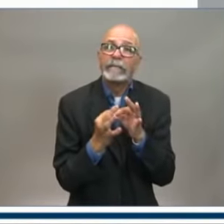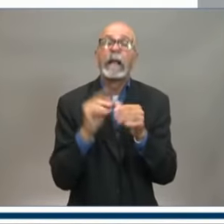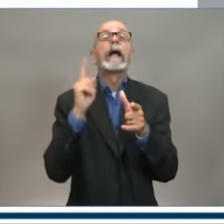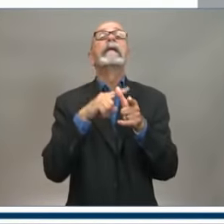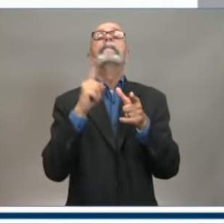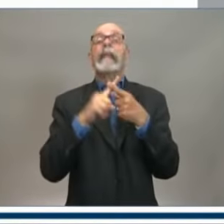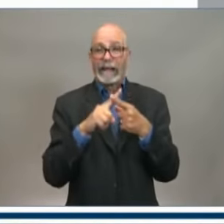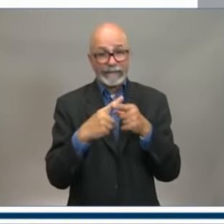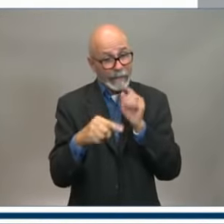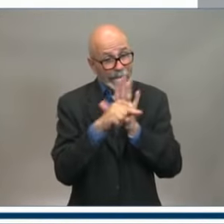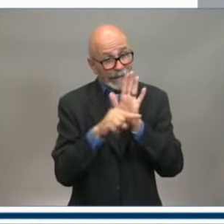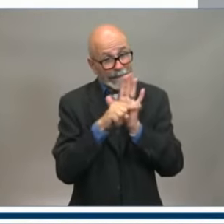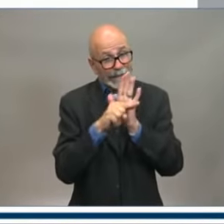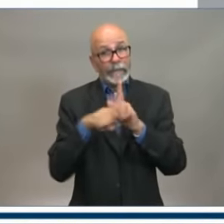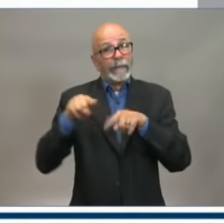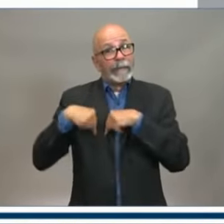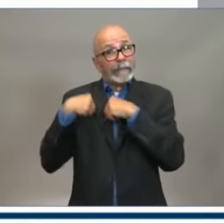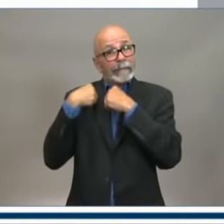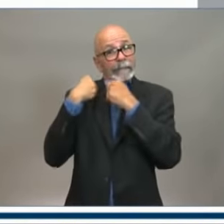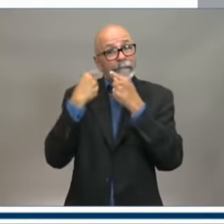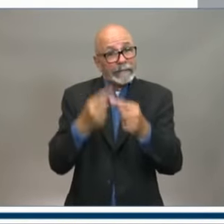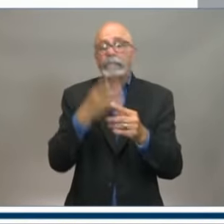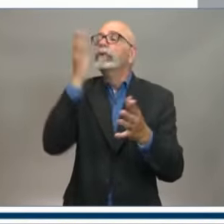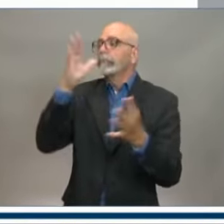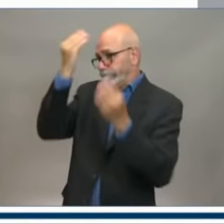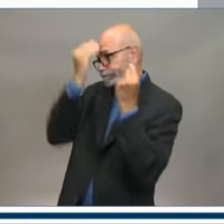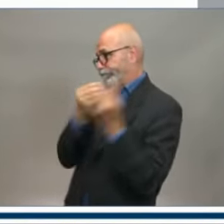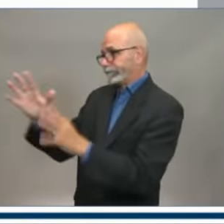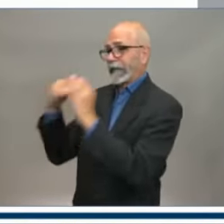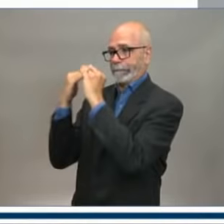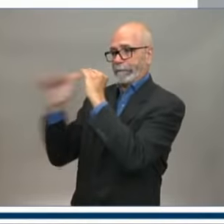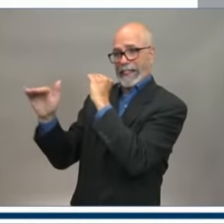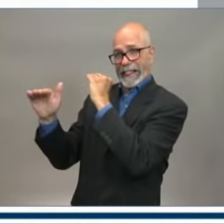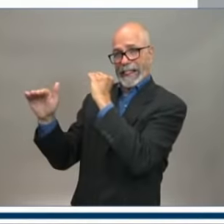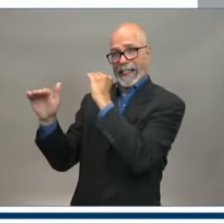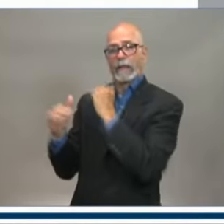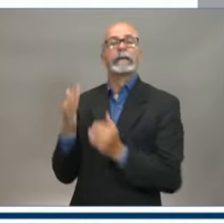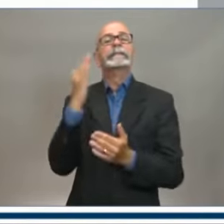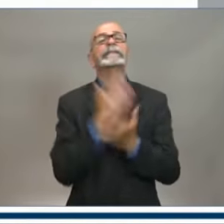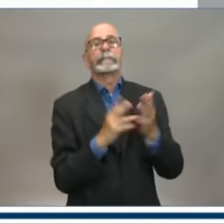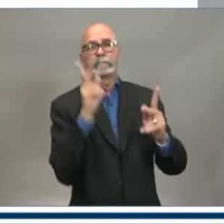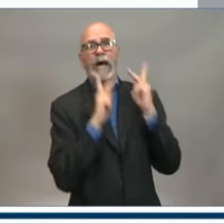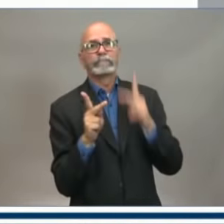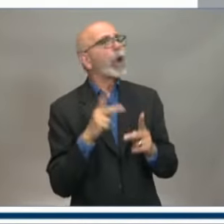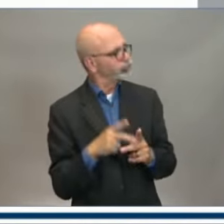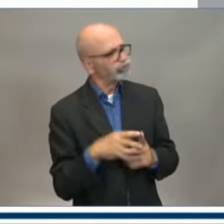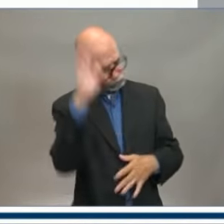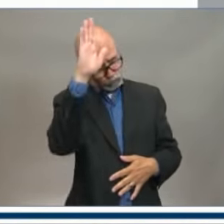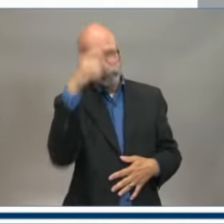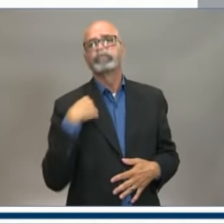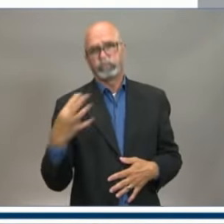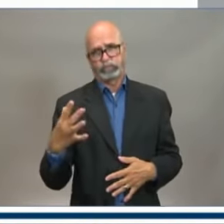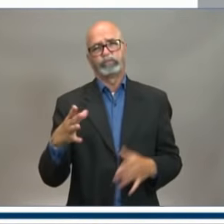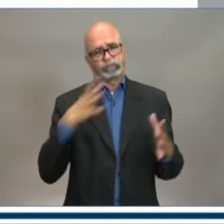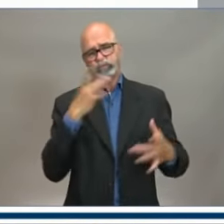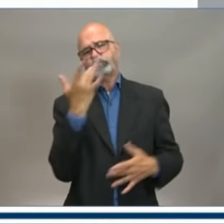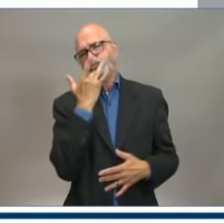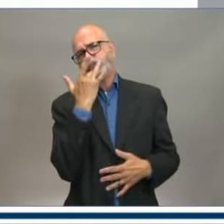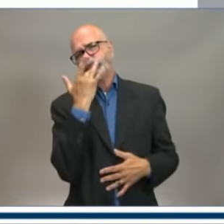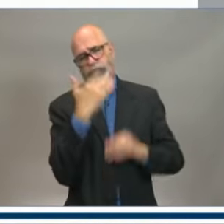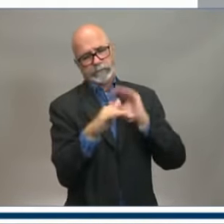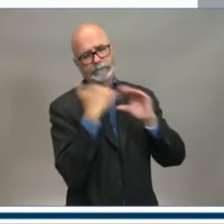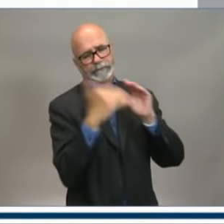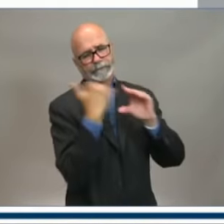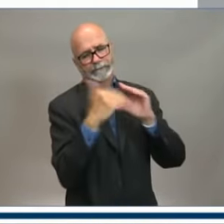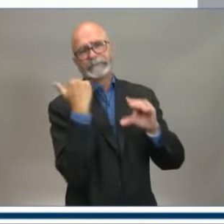updated earlier today, and that a number of people have already taken advantage of this and signed up for that option. We know that people